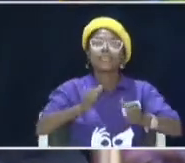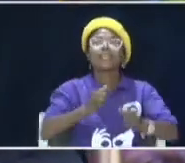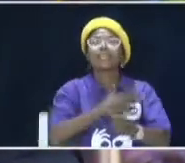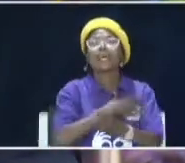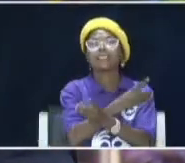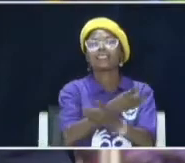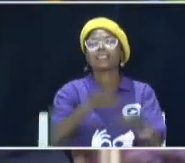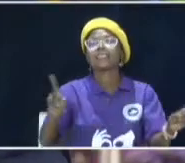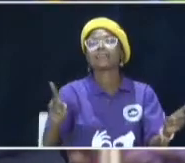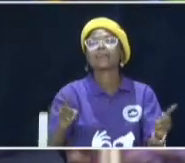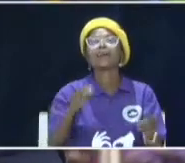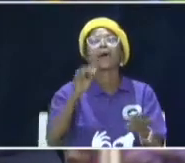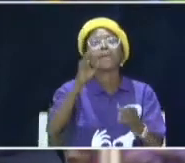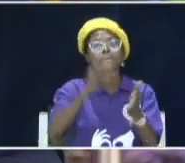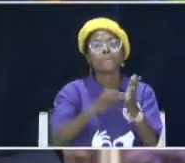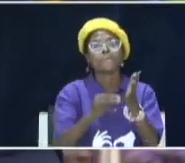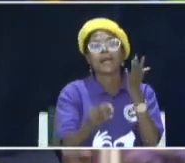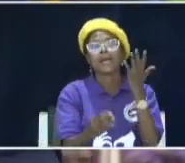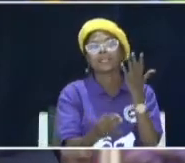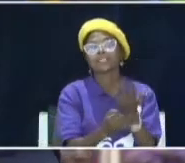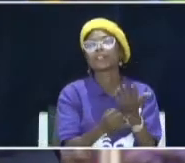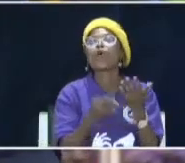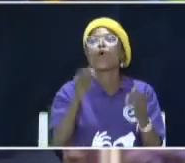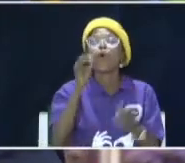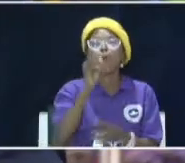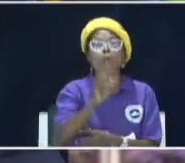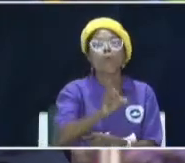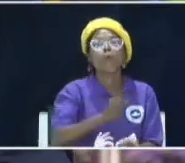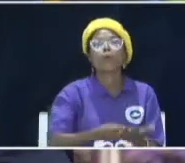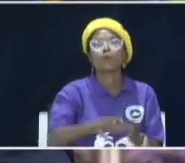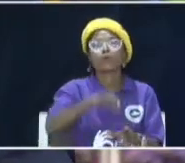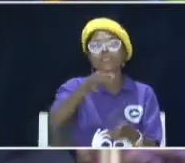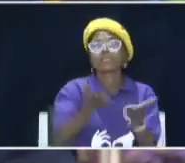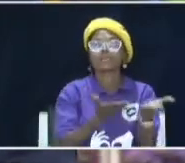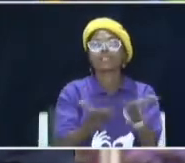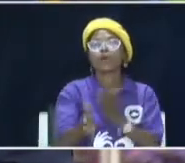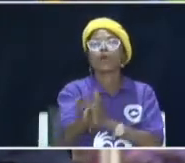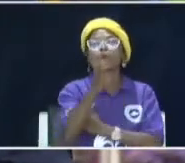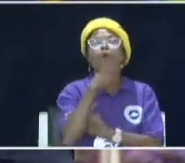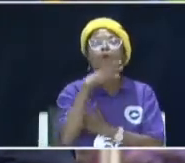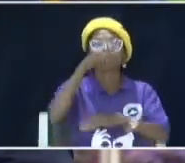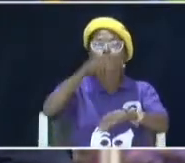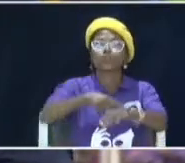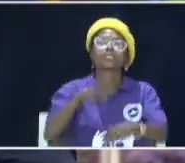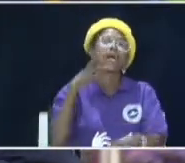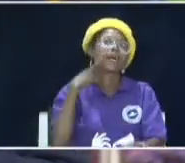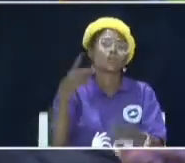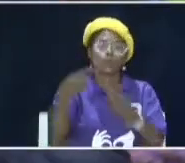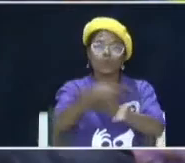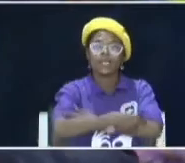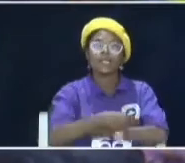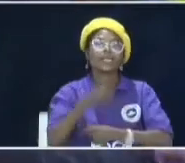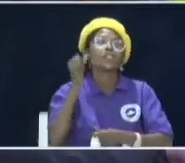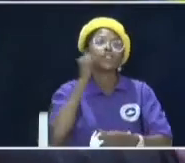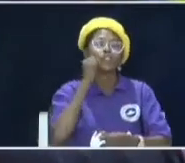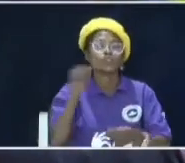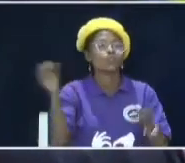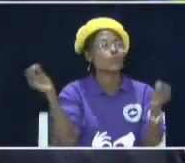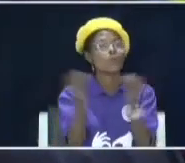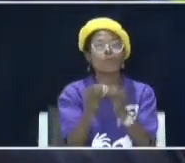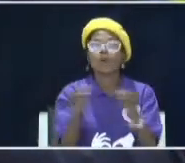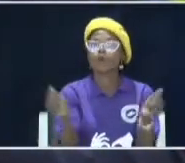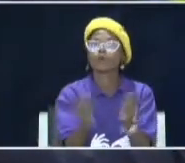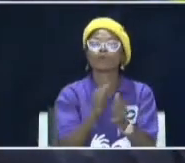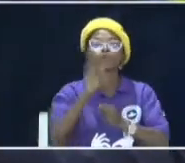At the March 2024 Holy Ghost service, God touched her. Today, she's no longer troubled